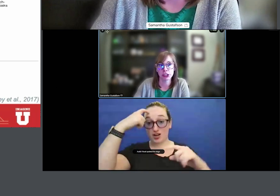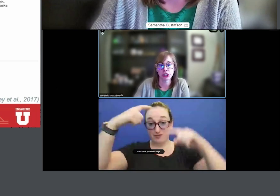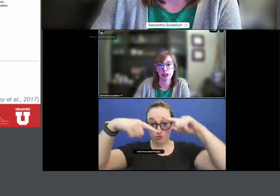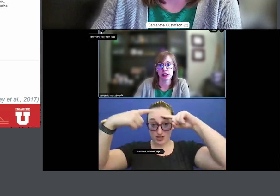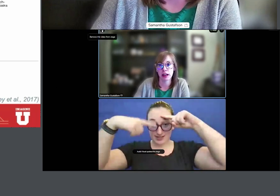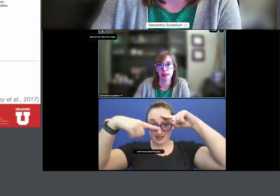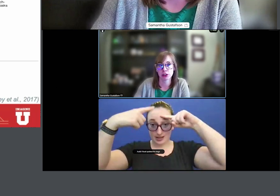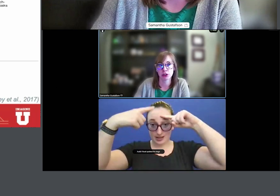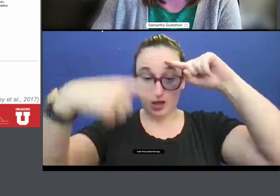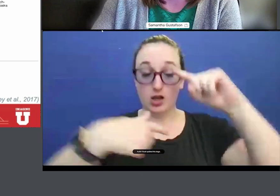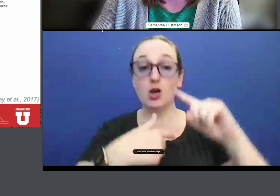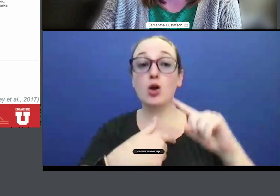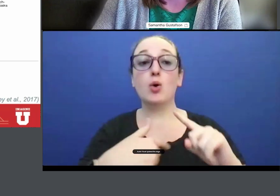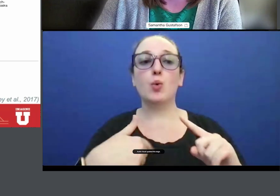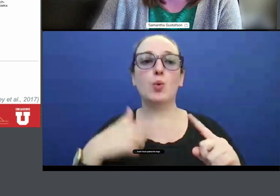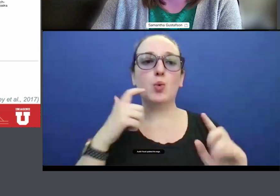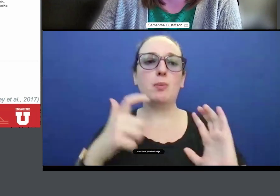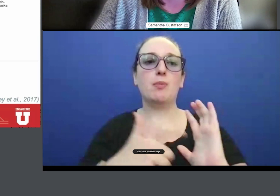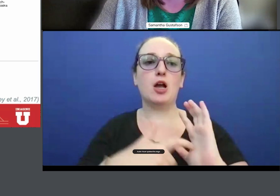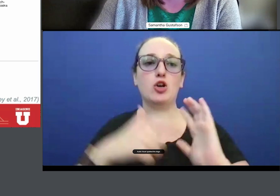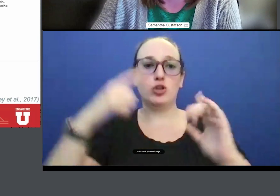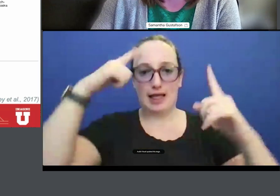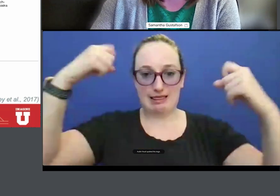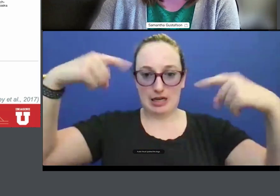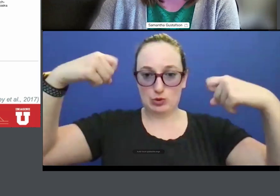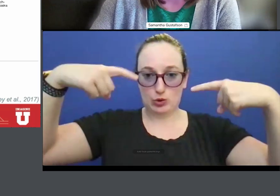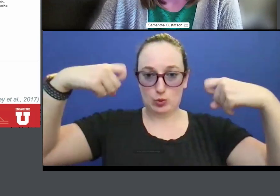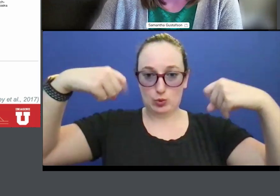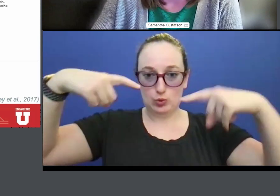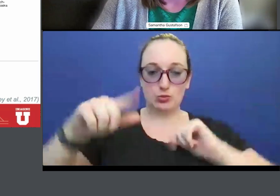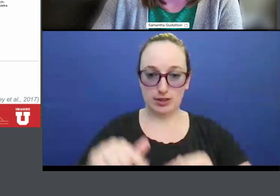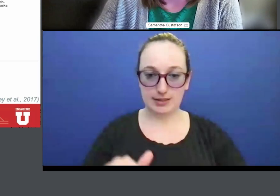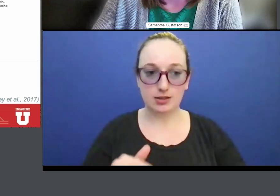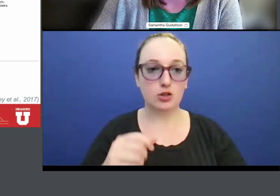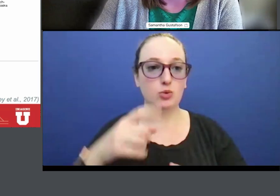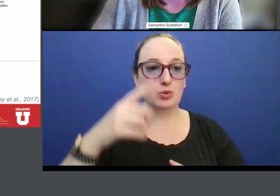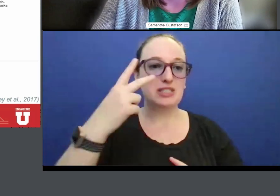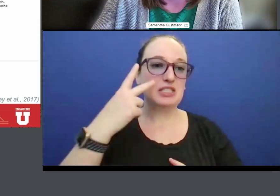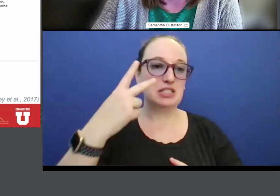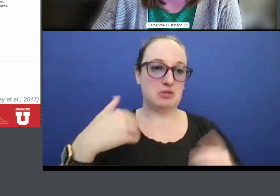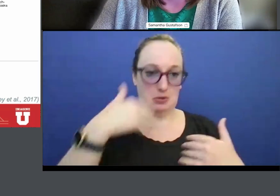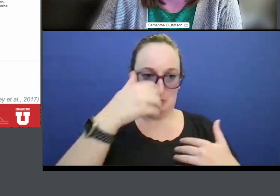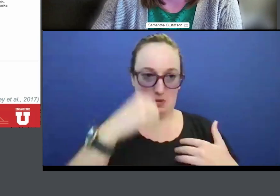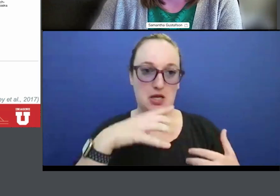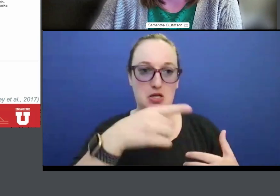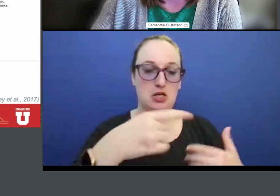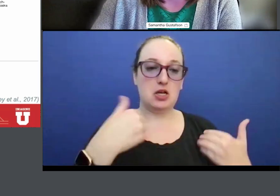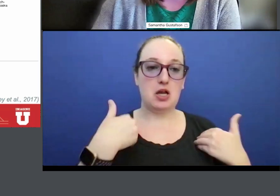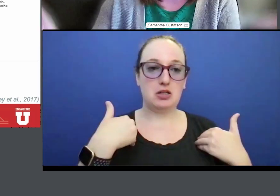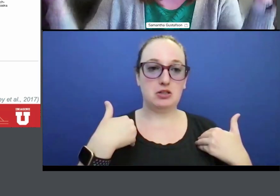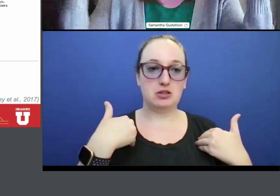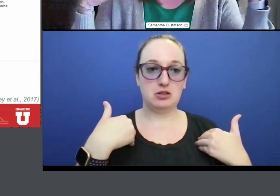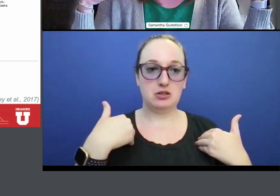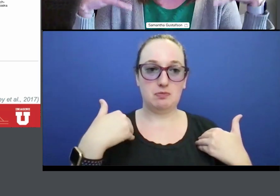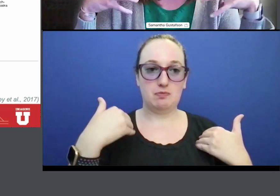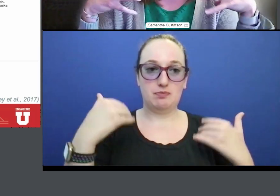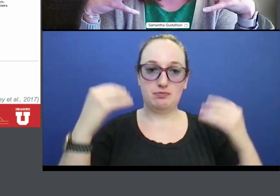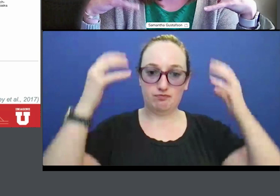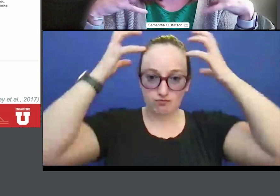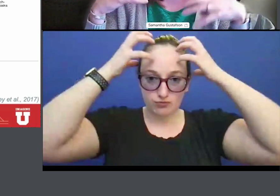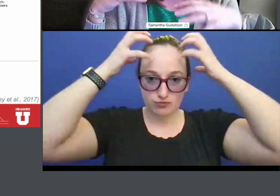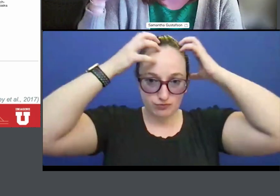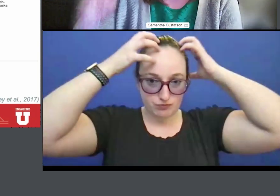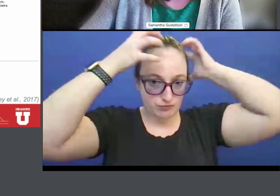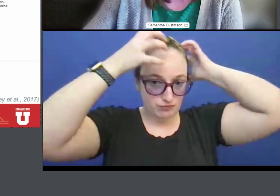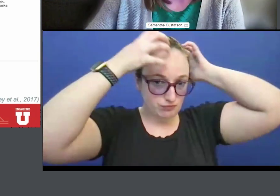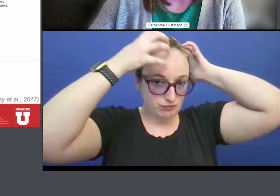we measured the electrical responses to the brain. So, this young man here is wearing a sponge cap. So, each